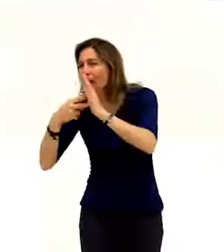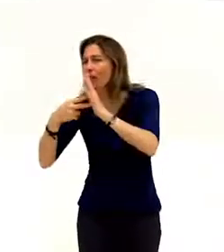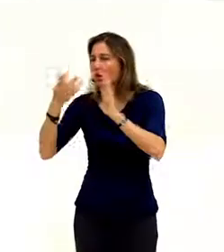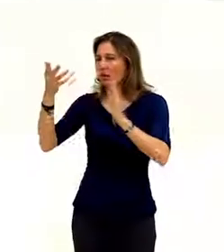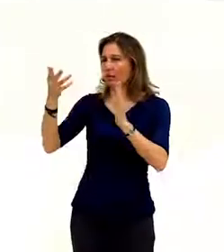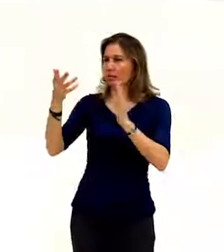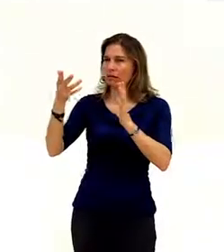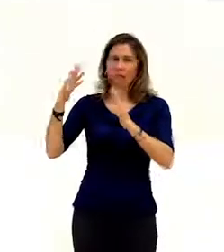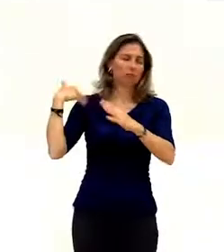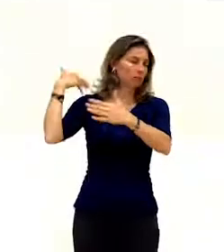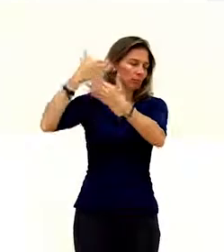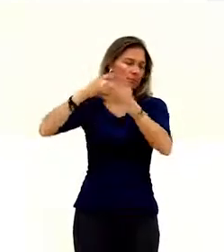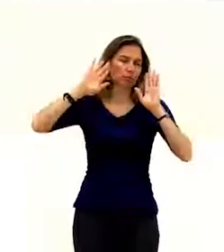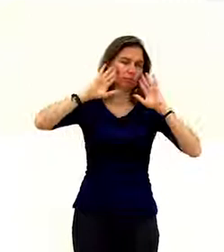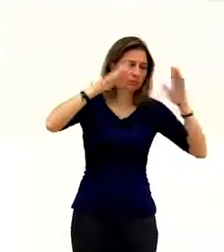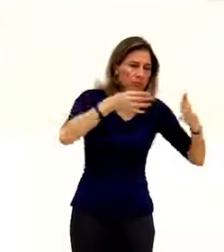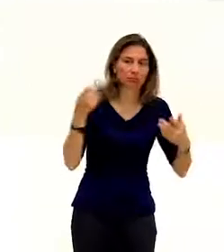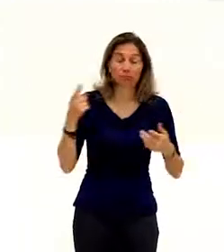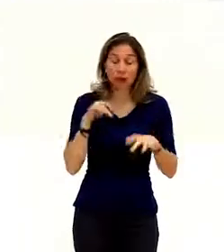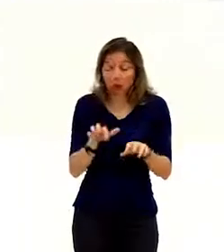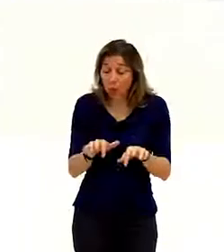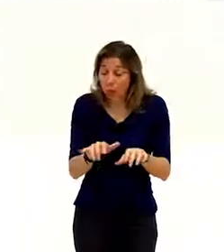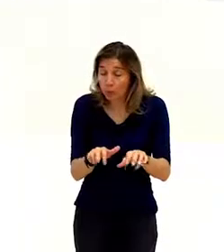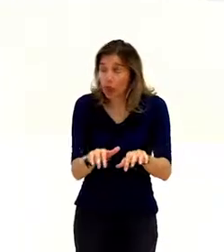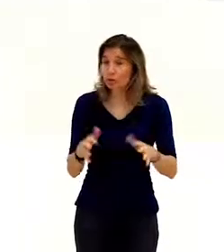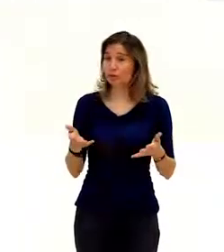infrastructure, the computers,